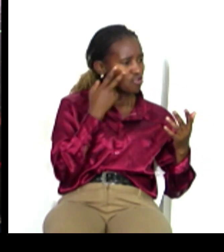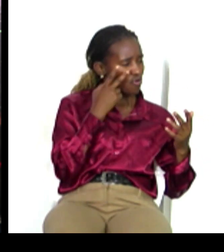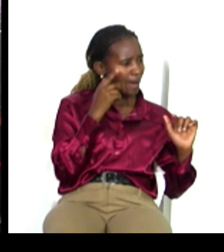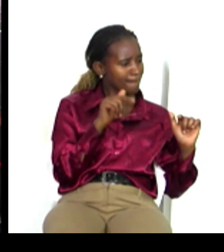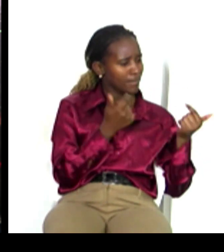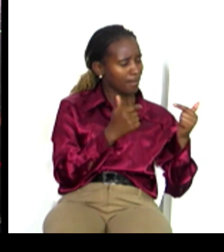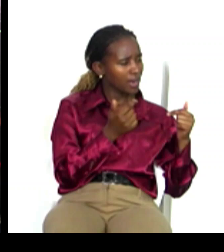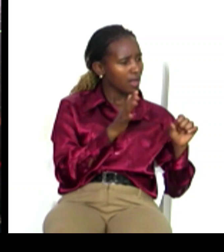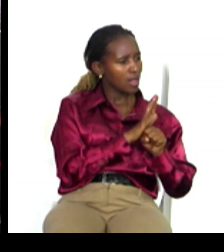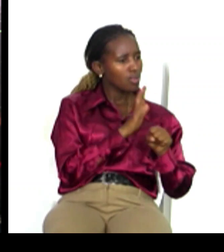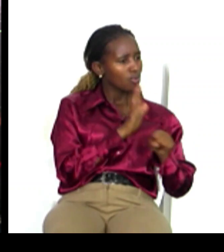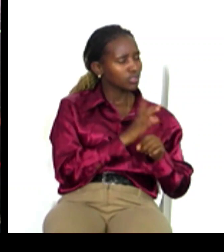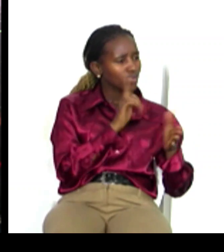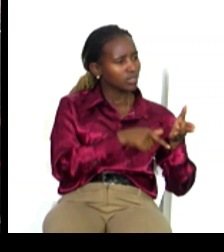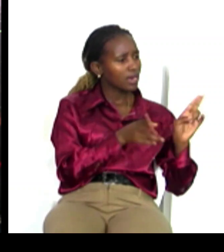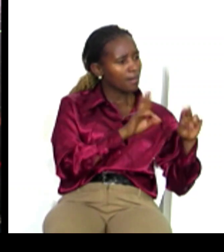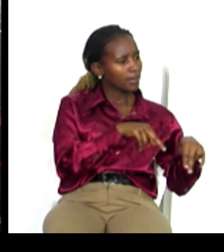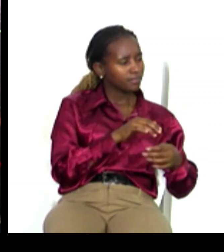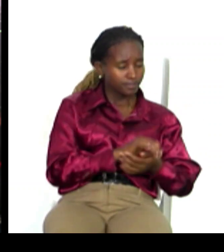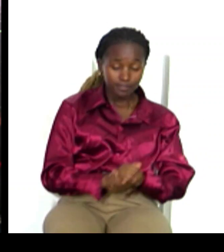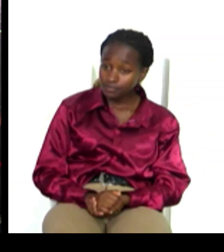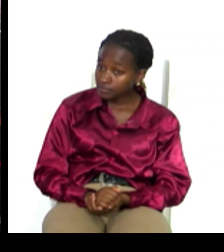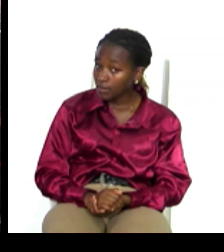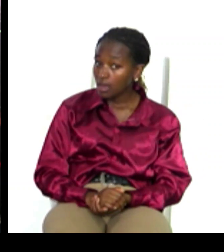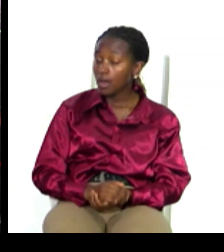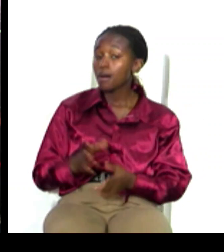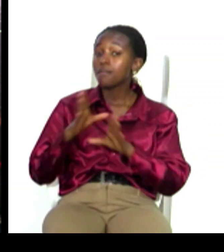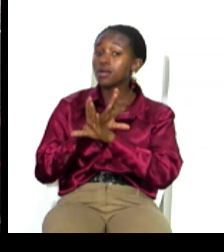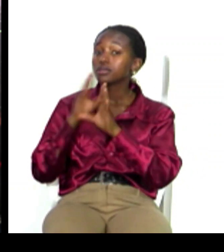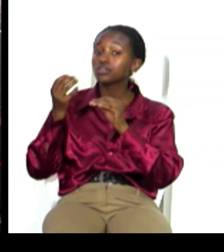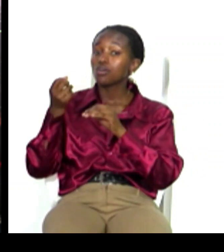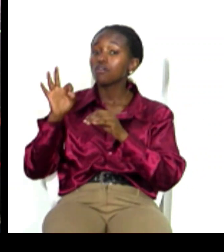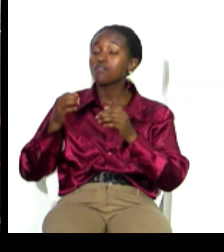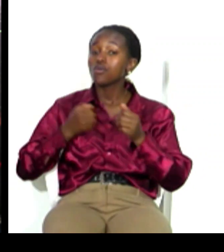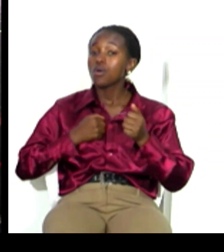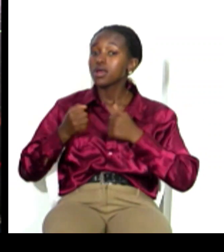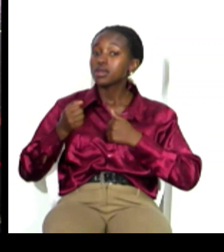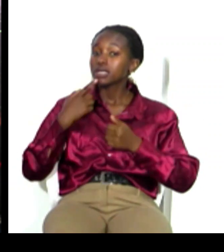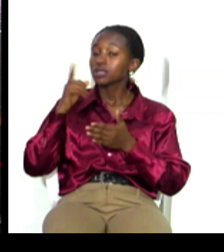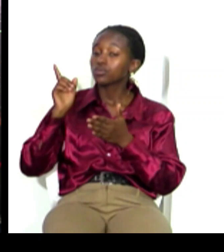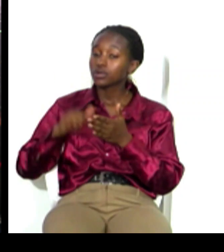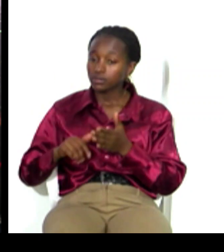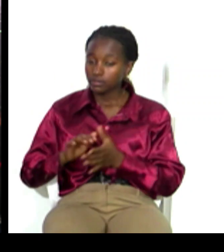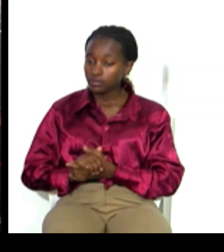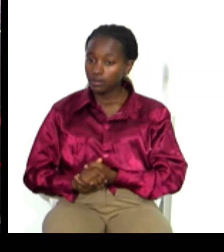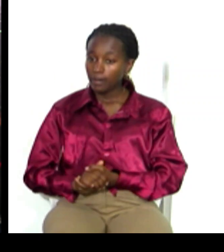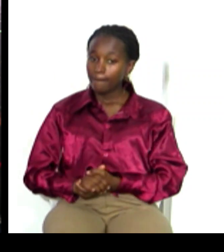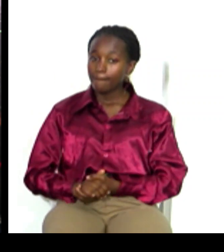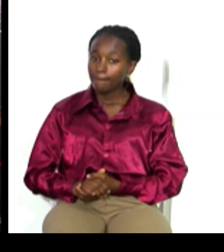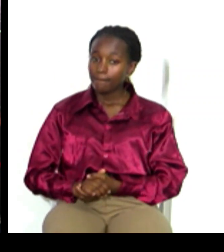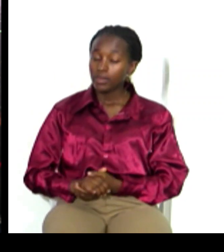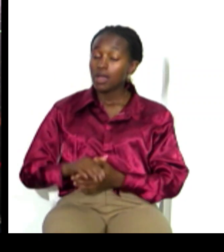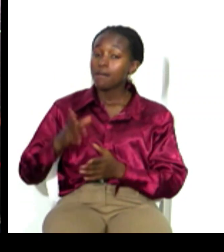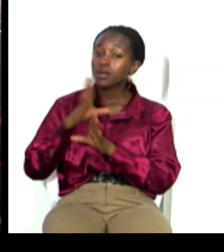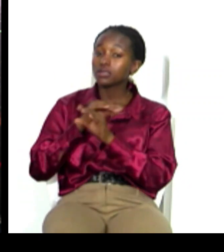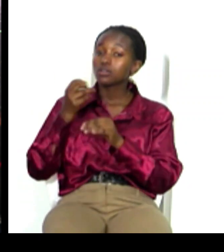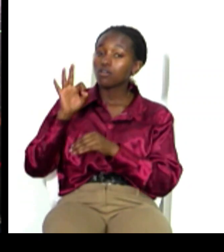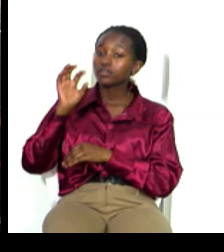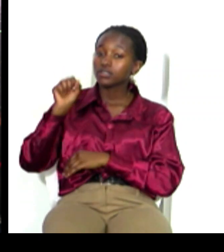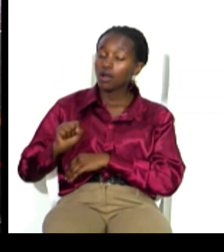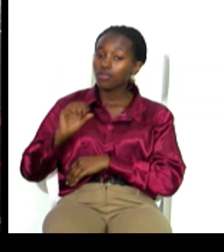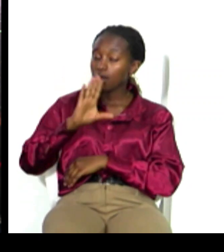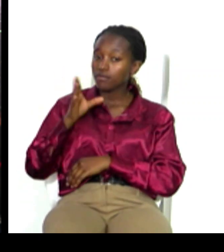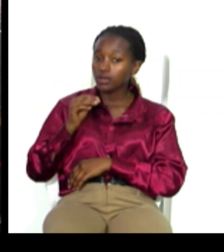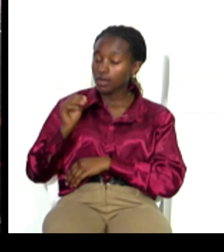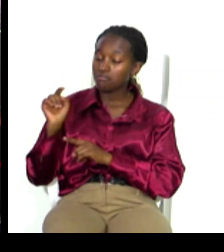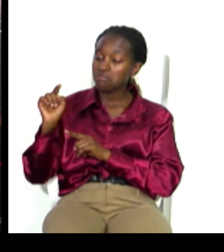words. this is what the president of Rwanda came out and said. Yes. He threatened the president of South Africa Yes. came out